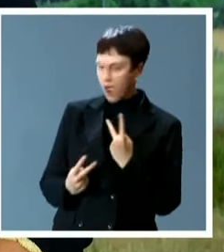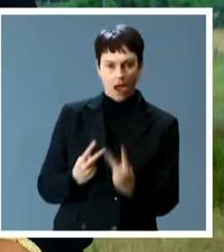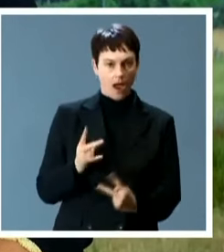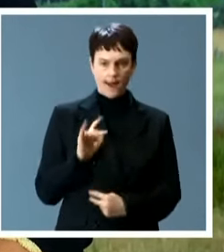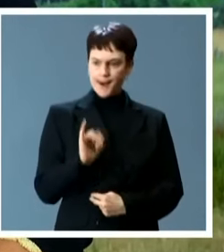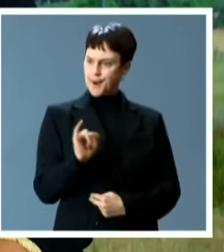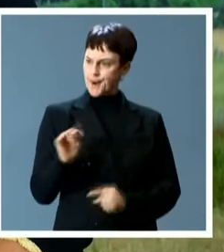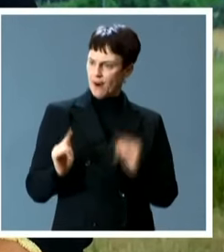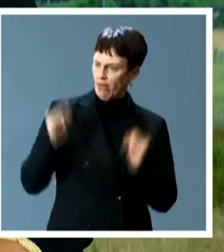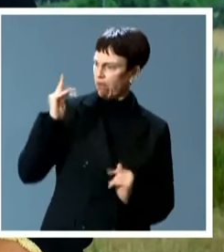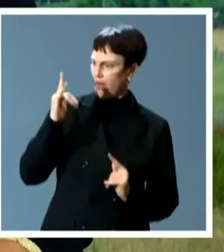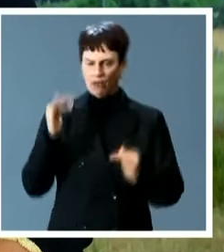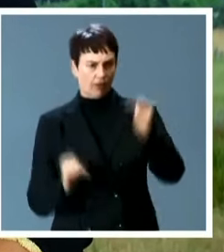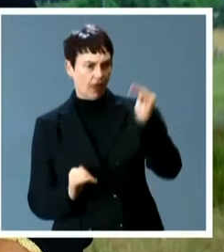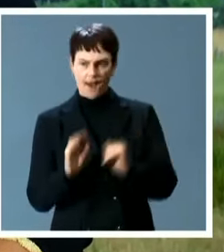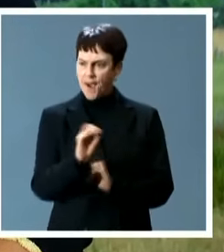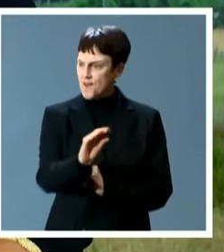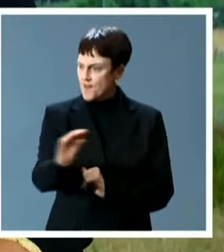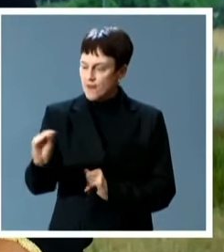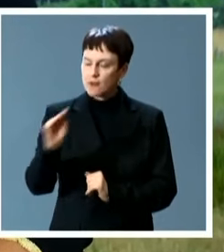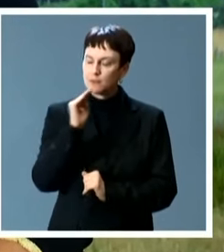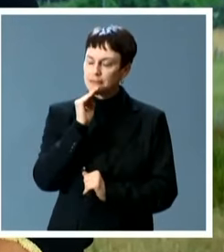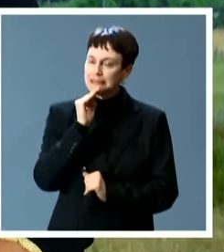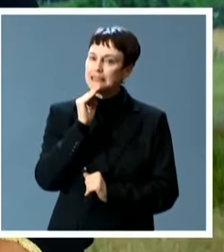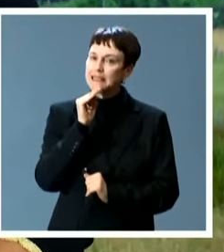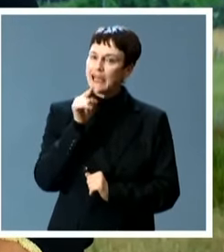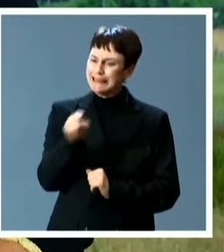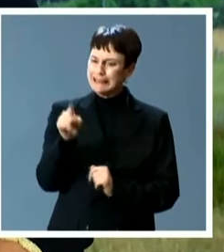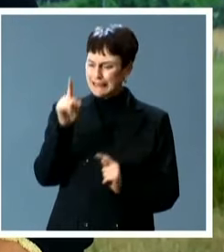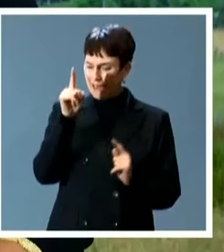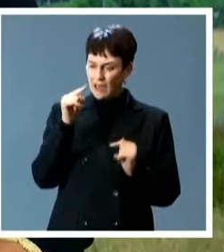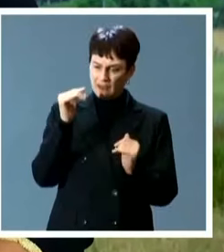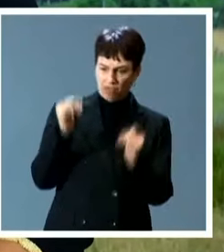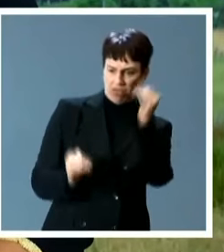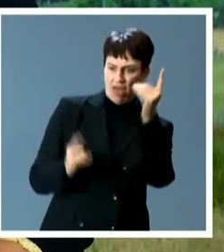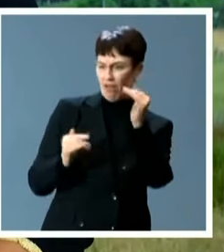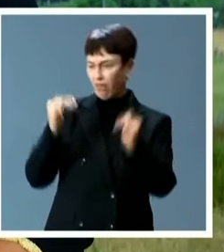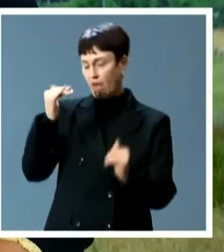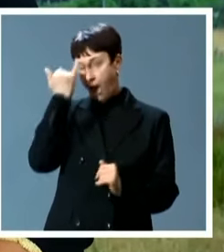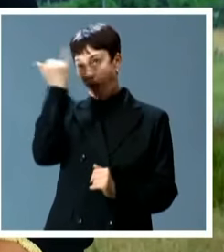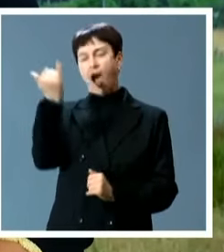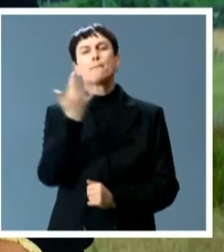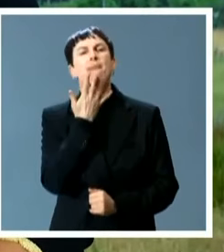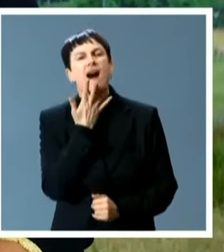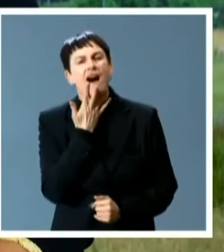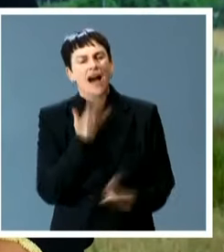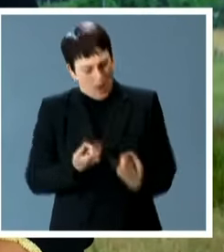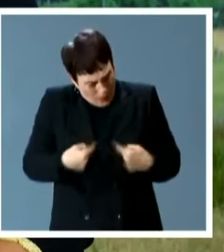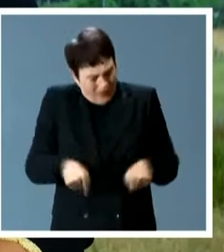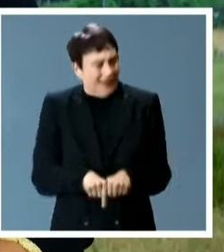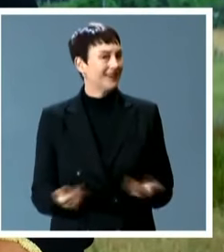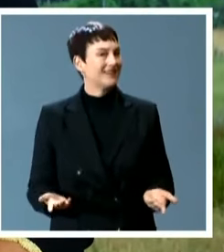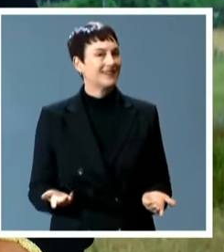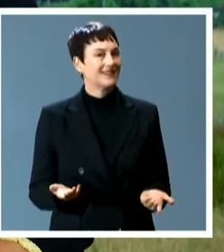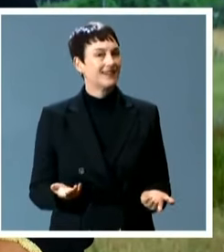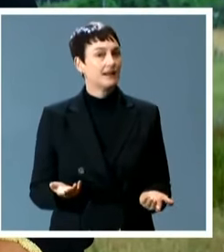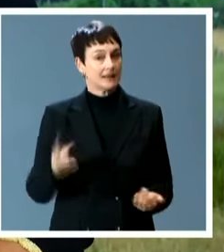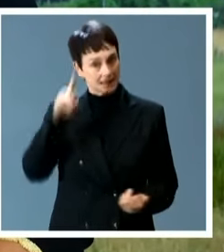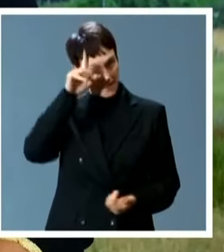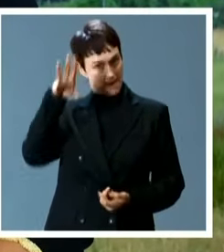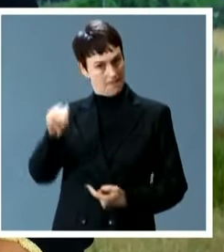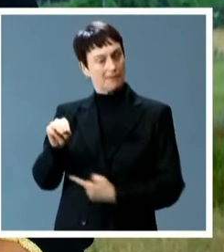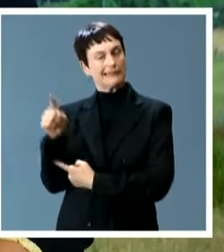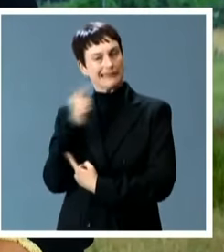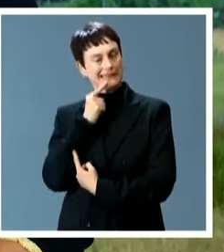we ourselves have sown. In the words of Madiba, I quote, like slavery in the